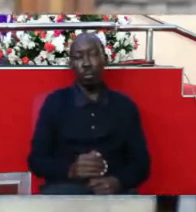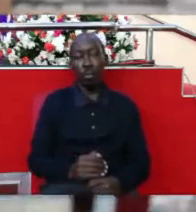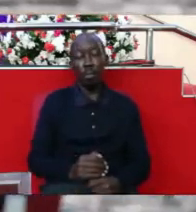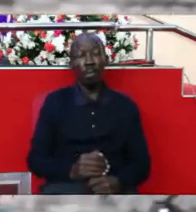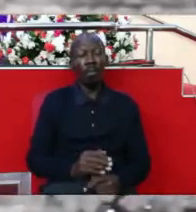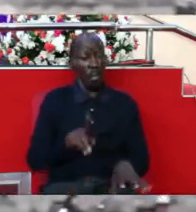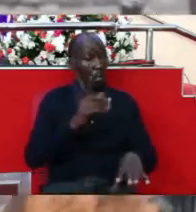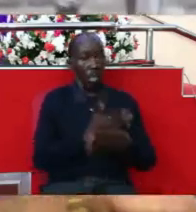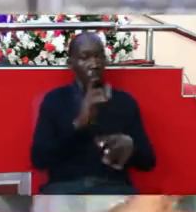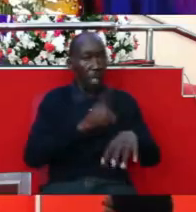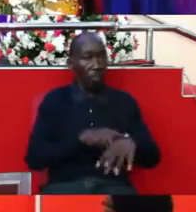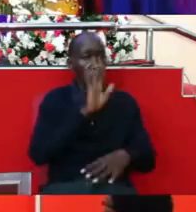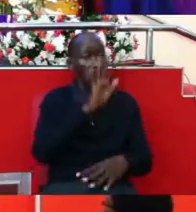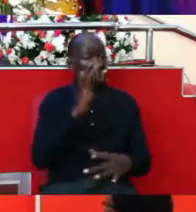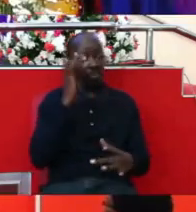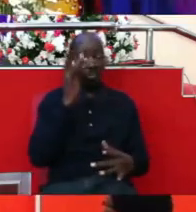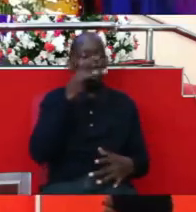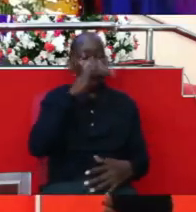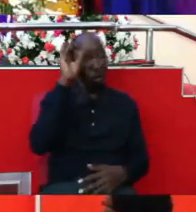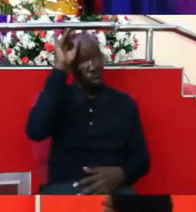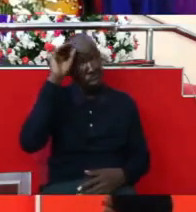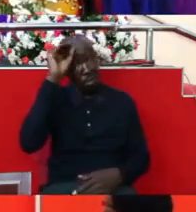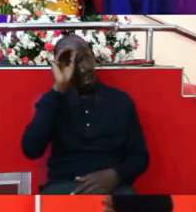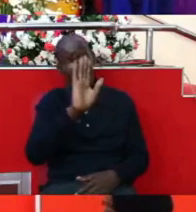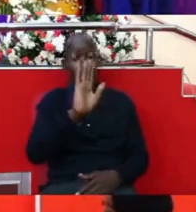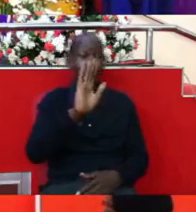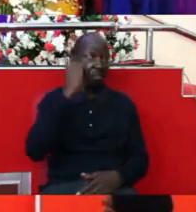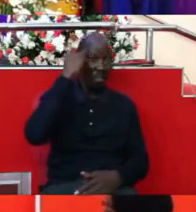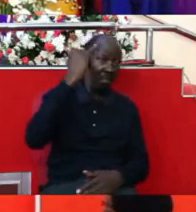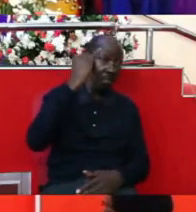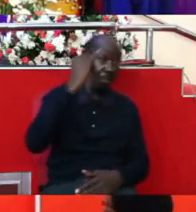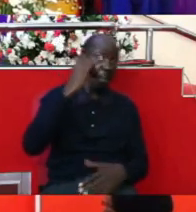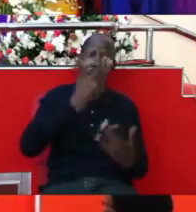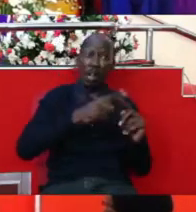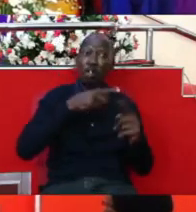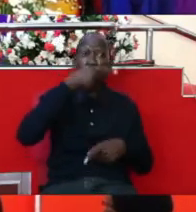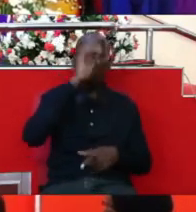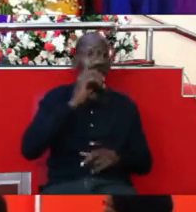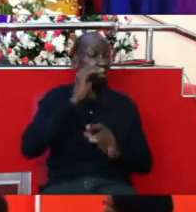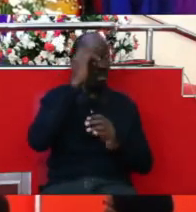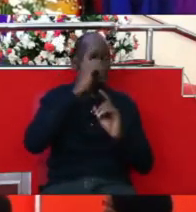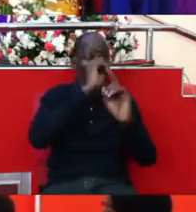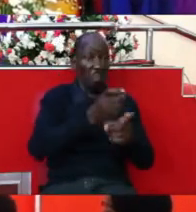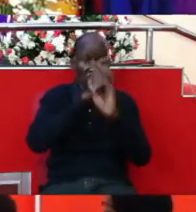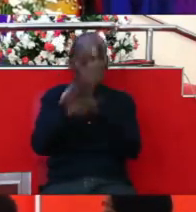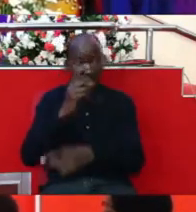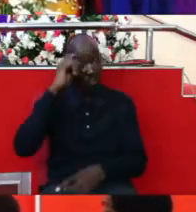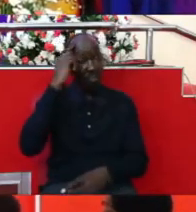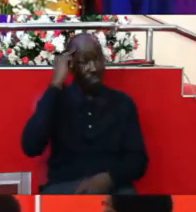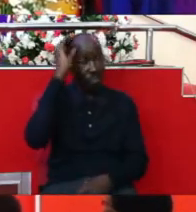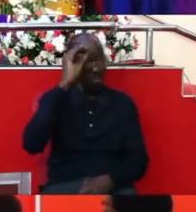At other times, it's your opinion. Wakati mwingine ni maoni yako. And God does not reward opinion. Na Mungu hatai adhabu kwa sababu